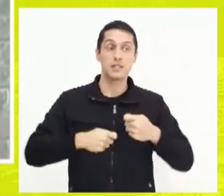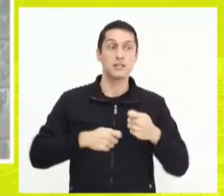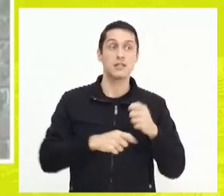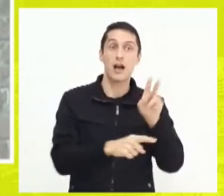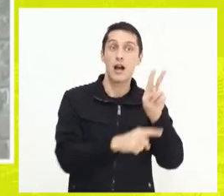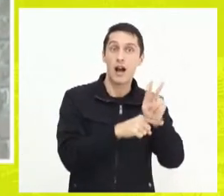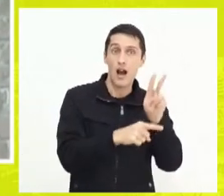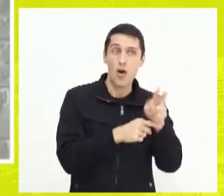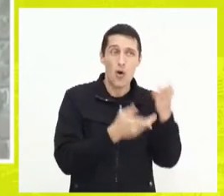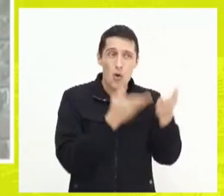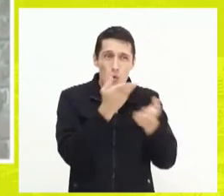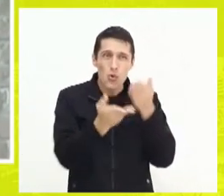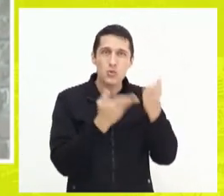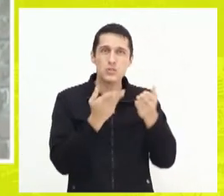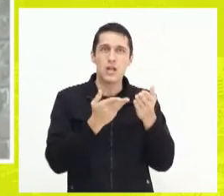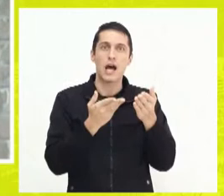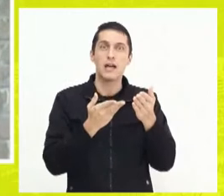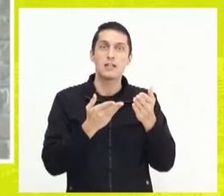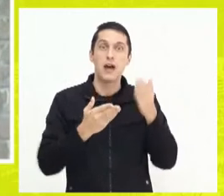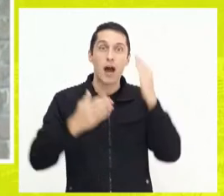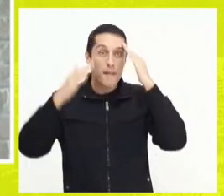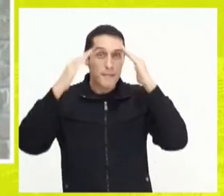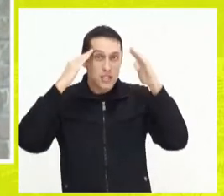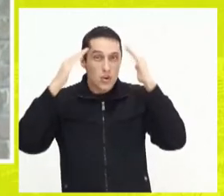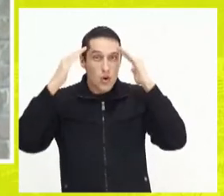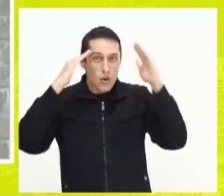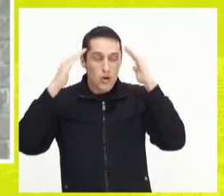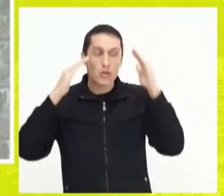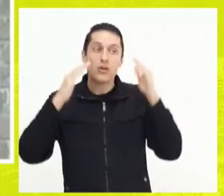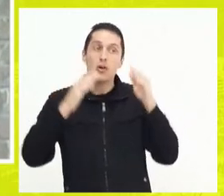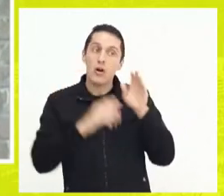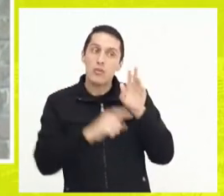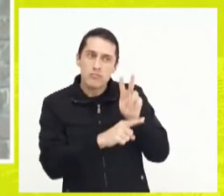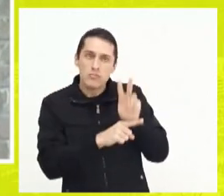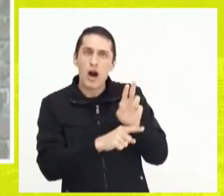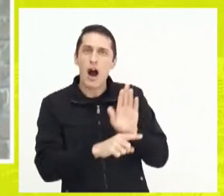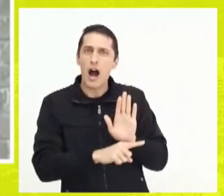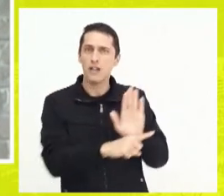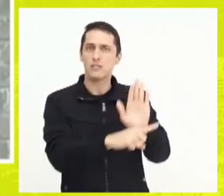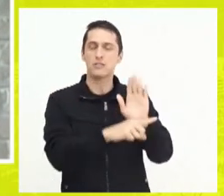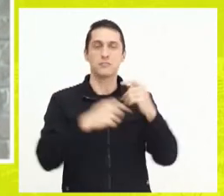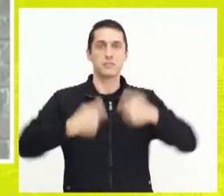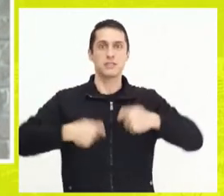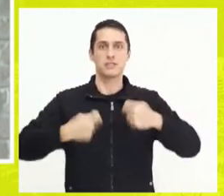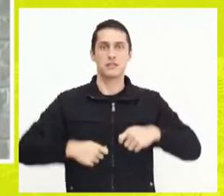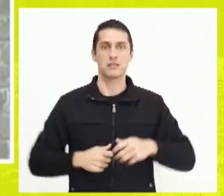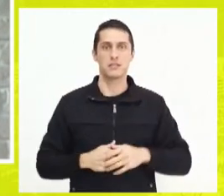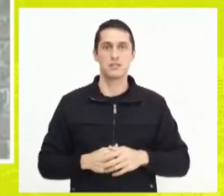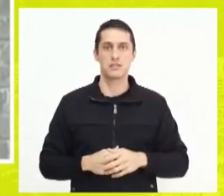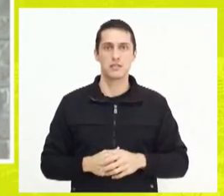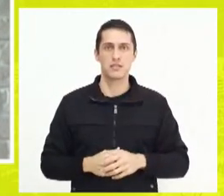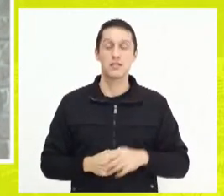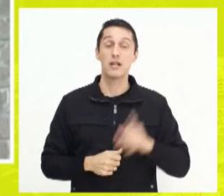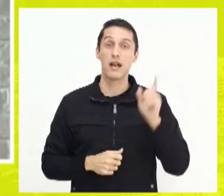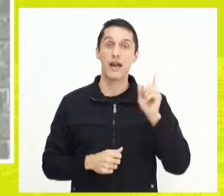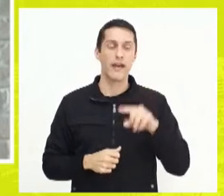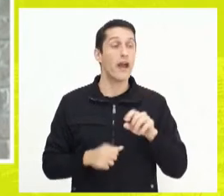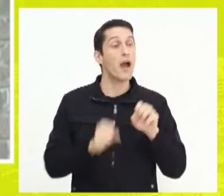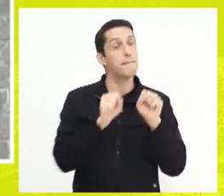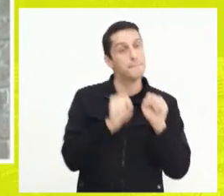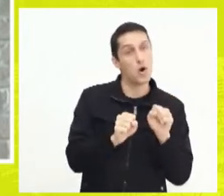uh some days off a psychiatrist something adequate for the the person situation it shouldn't be an